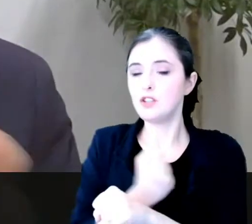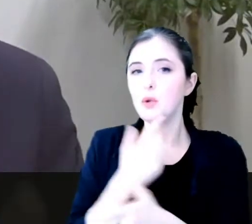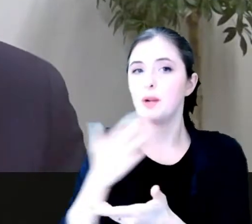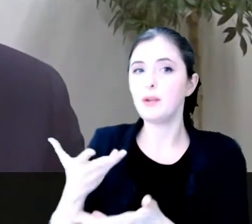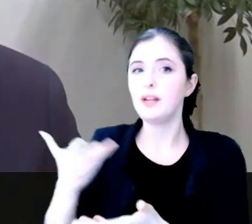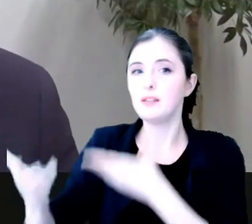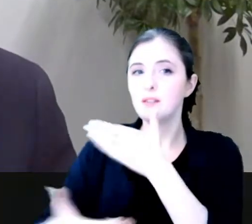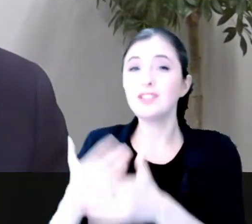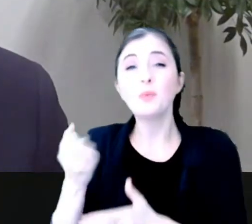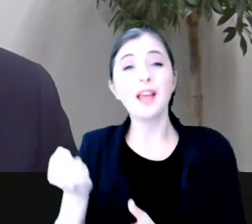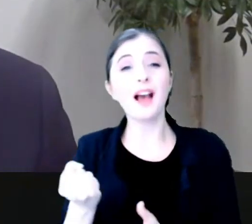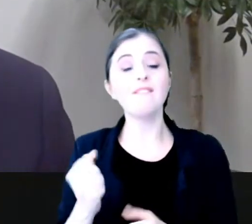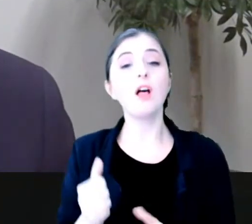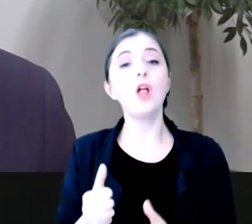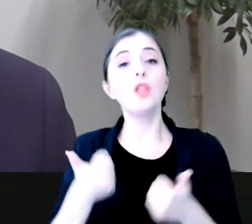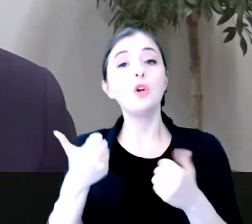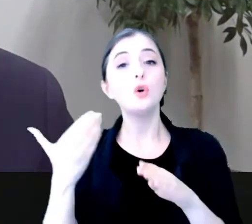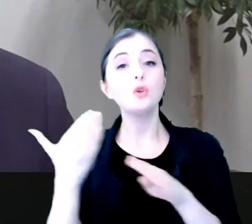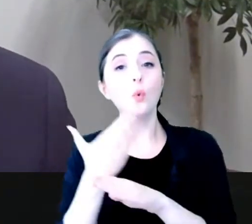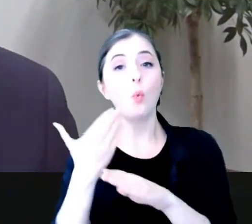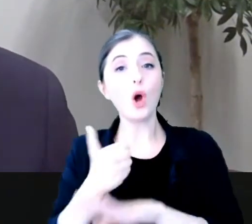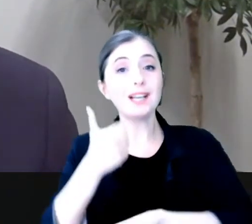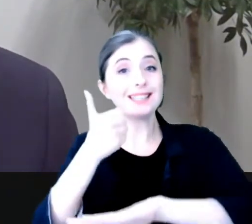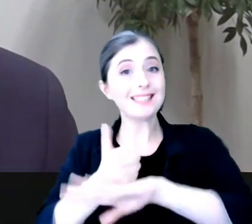Work Standard, where we give